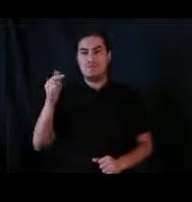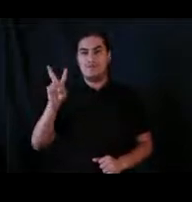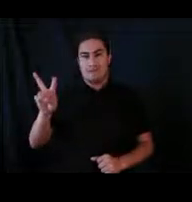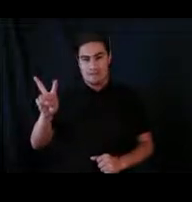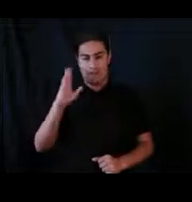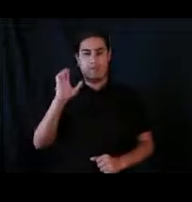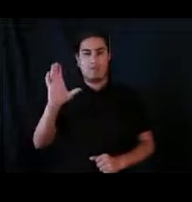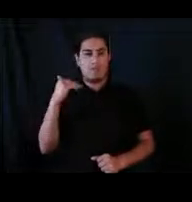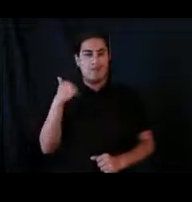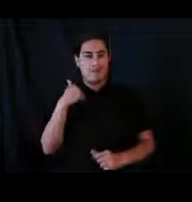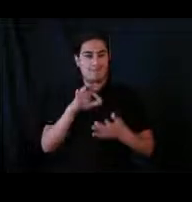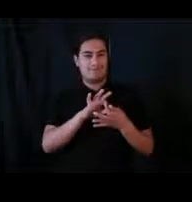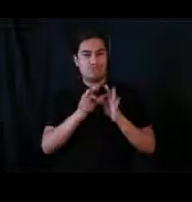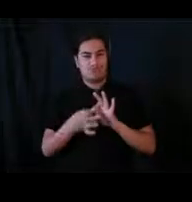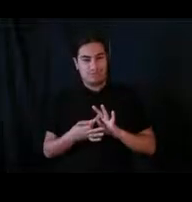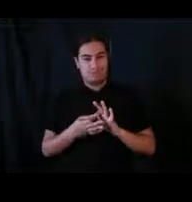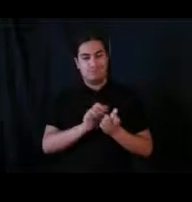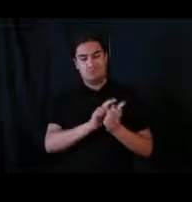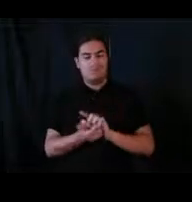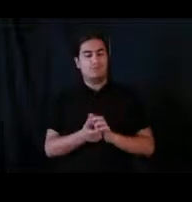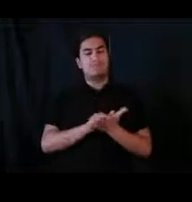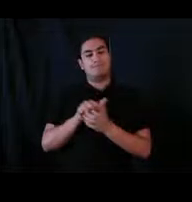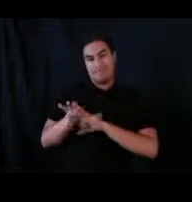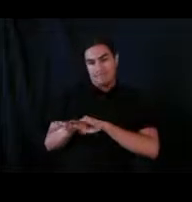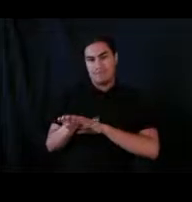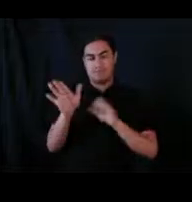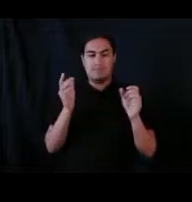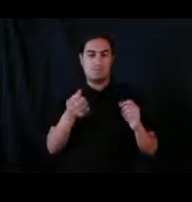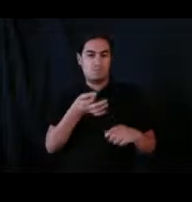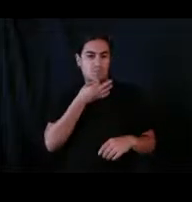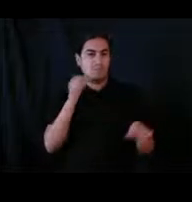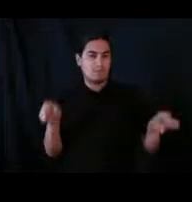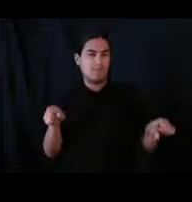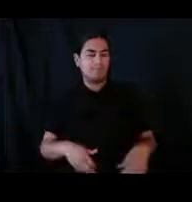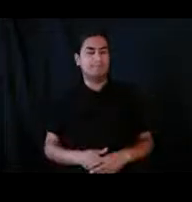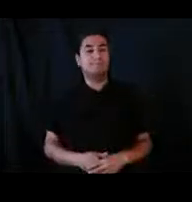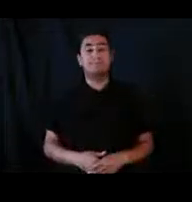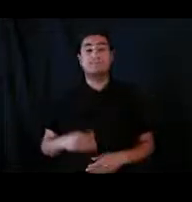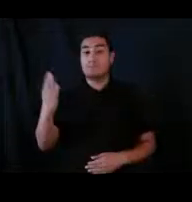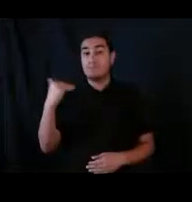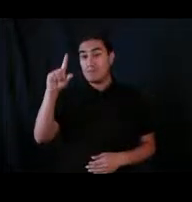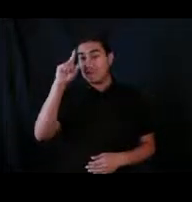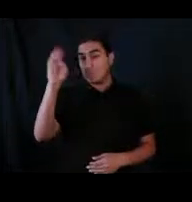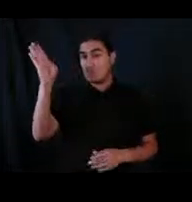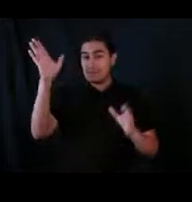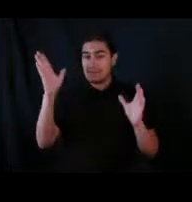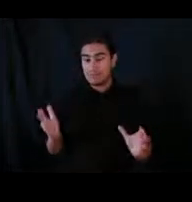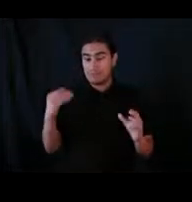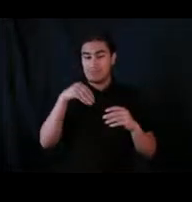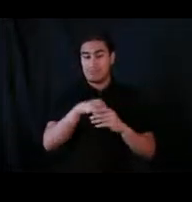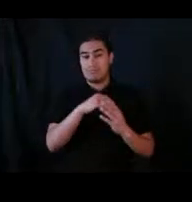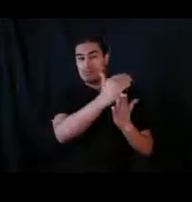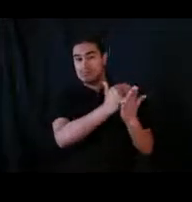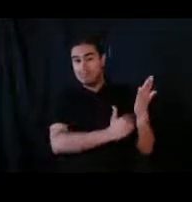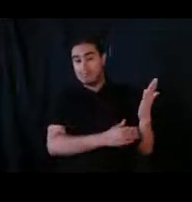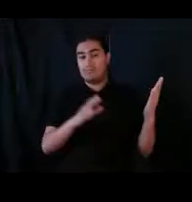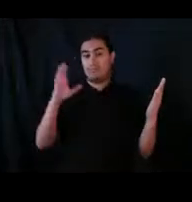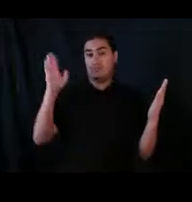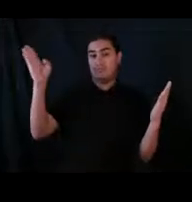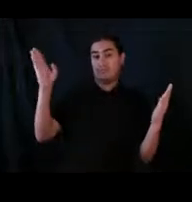and we'll have them return to you as quickly as possible for our presenters if you're on the agenda to make a presentation